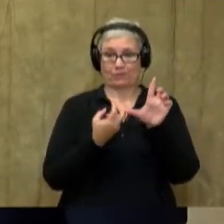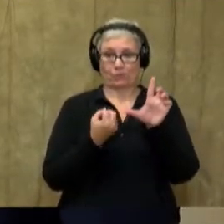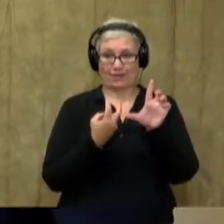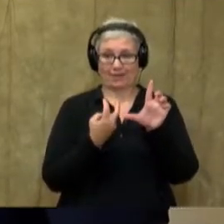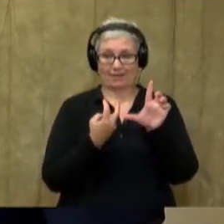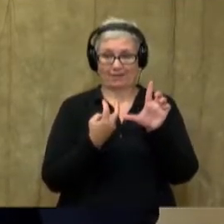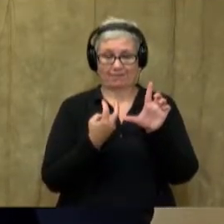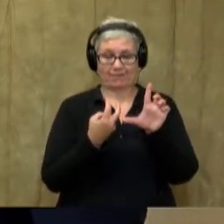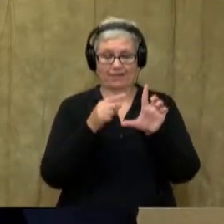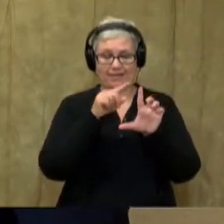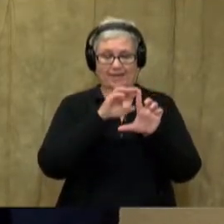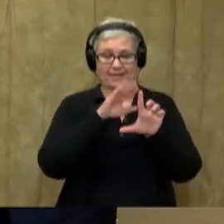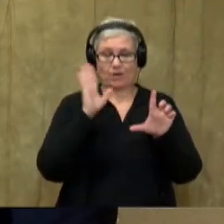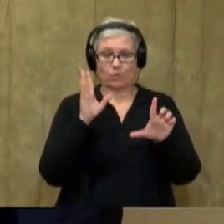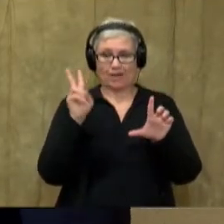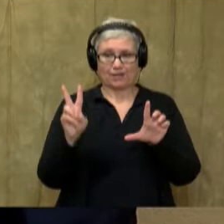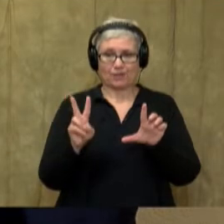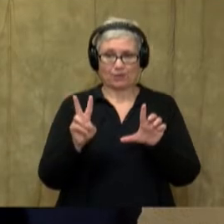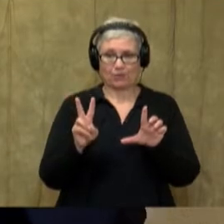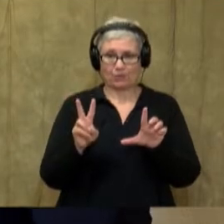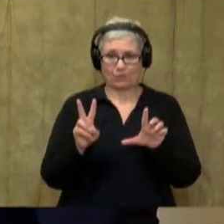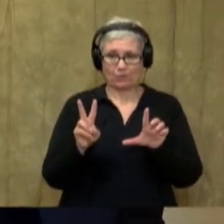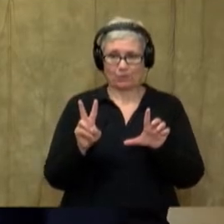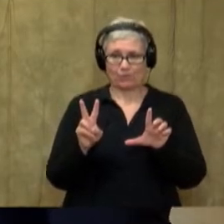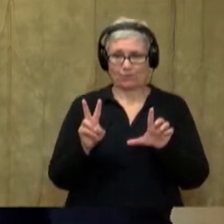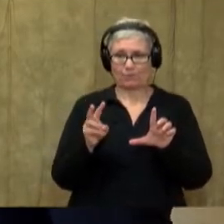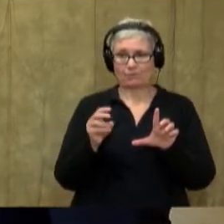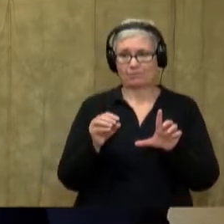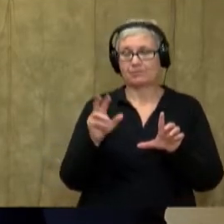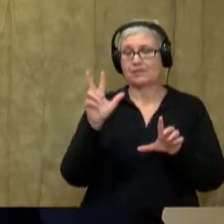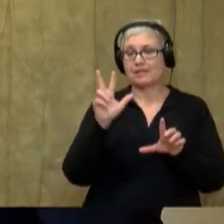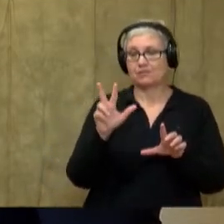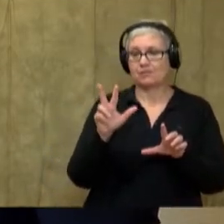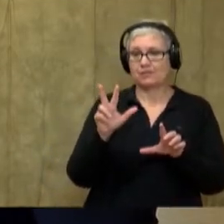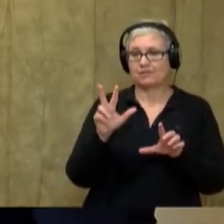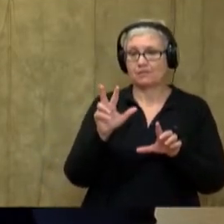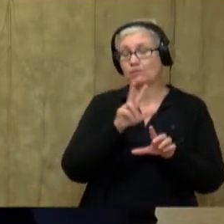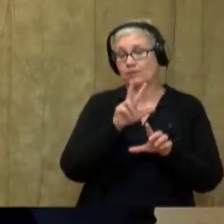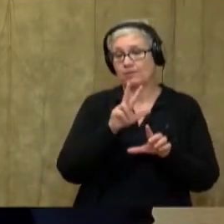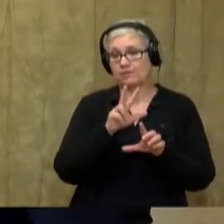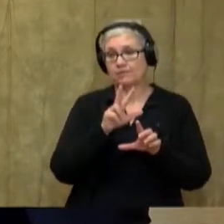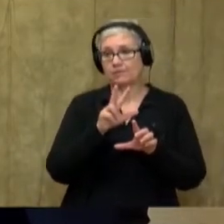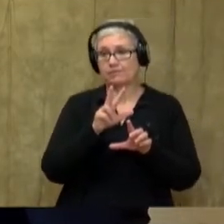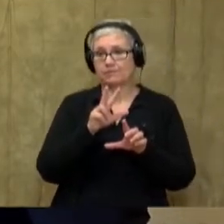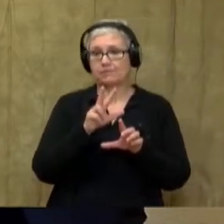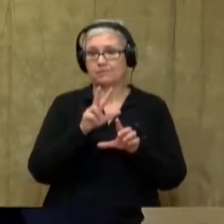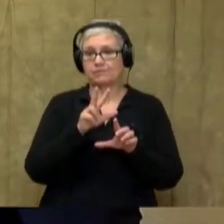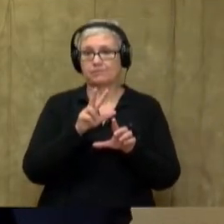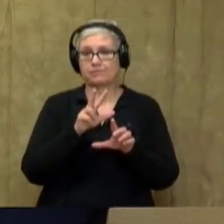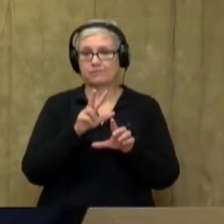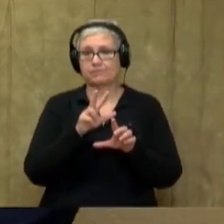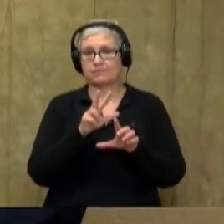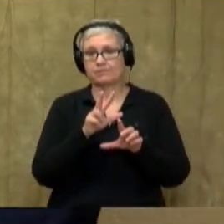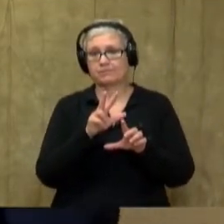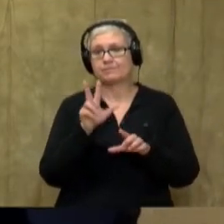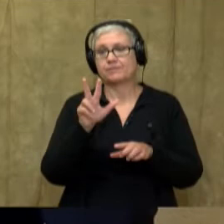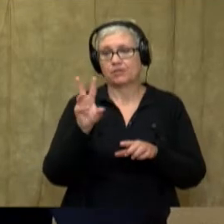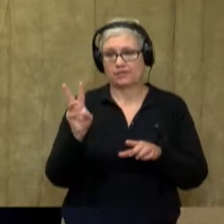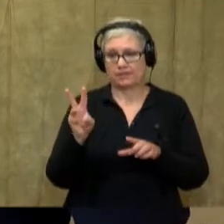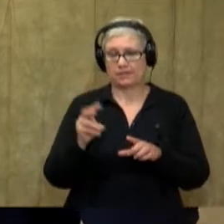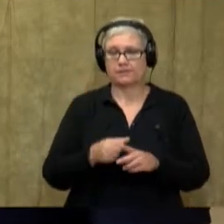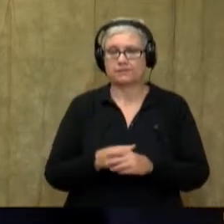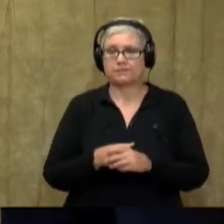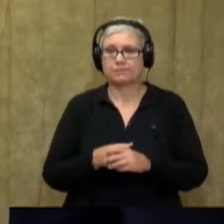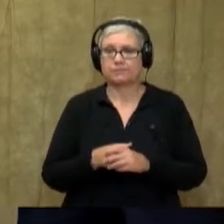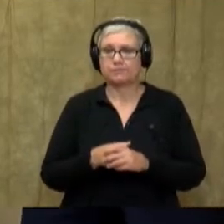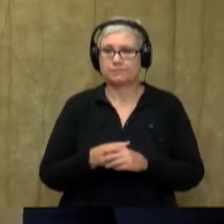a 5 by 5 by 5, 5 subtract 2 gives us 3. So 3 cubes along these 12 edges, I've got 36